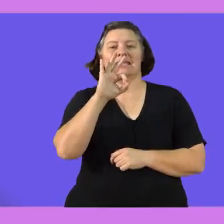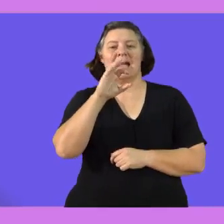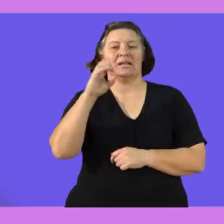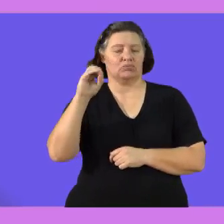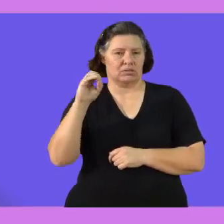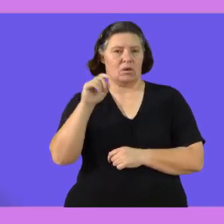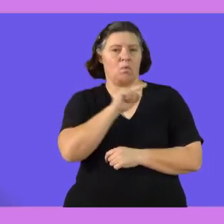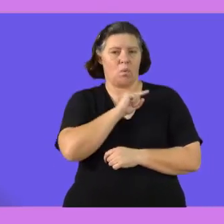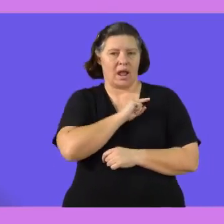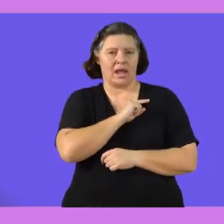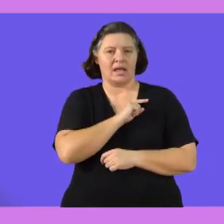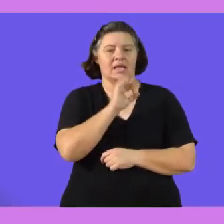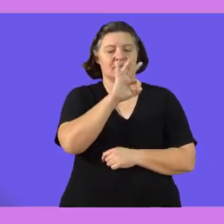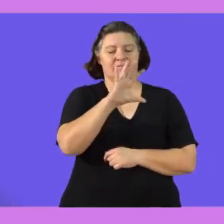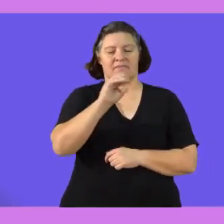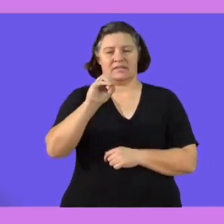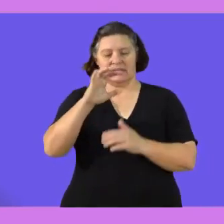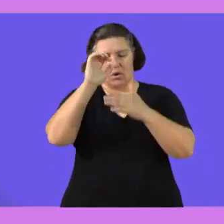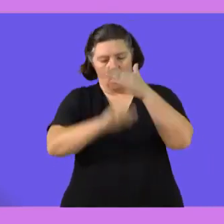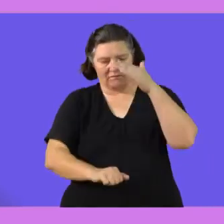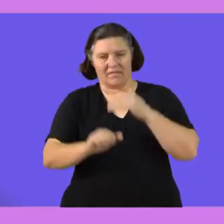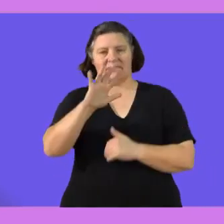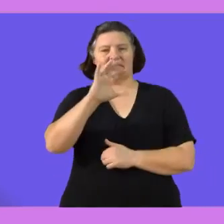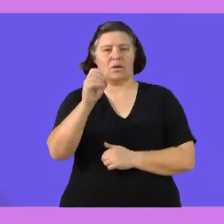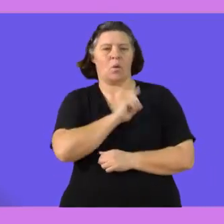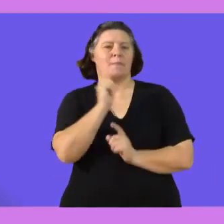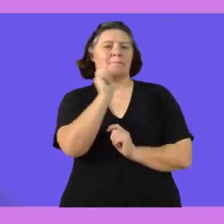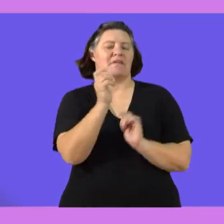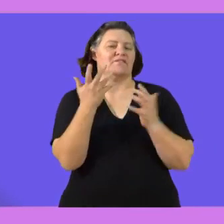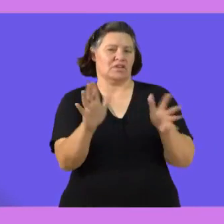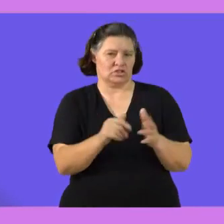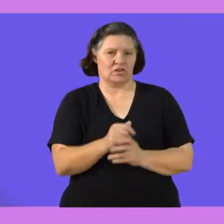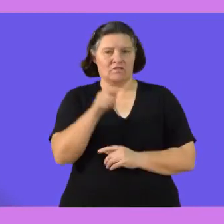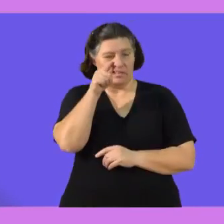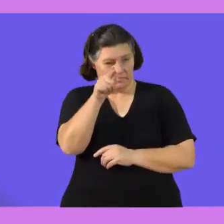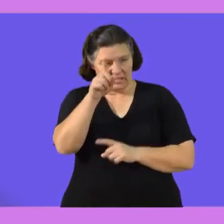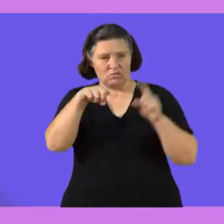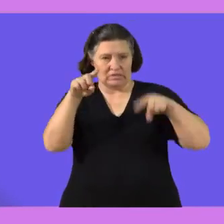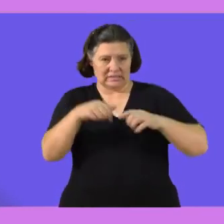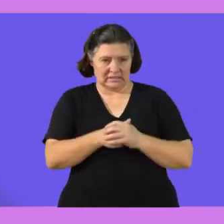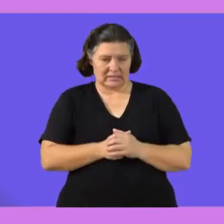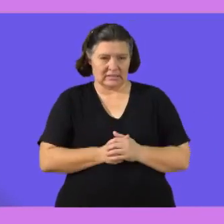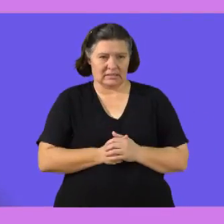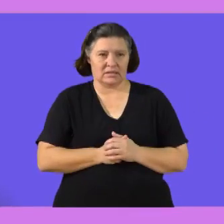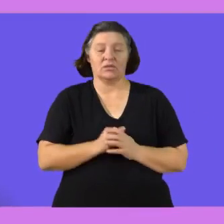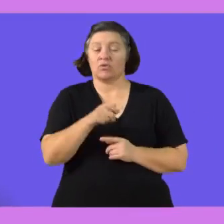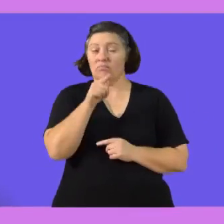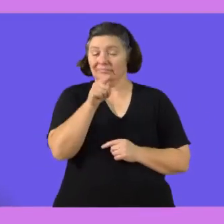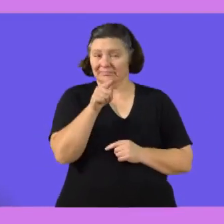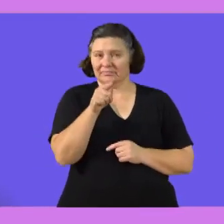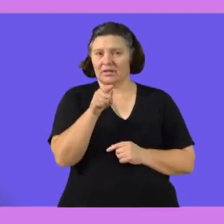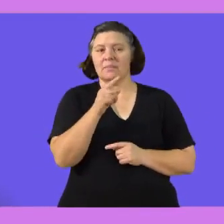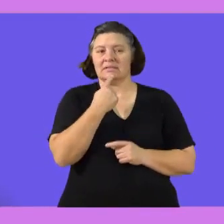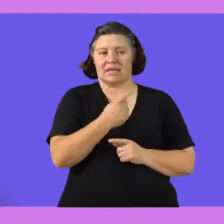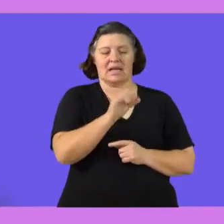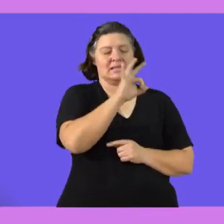to 300? 350 minus that first 50 we already paid for at this specific rate. Okay, so therefore here, I'm going to